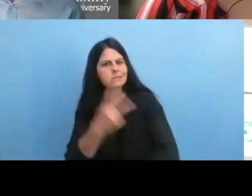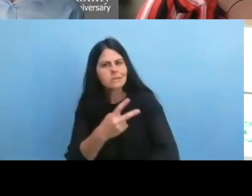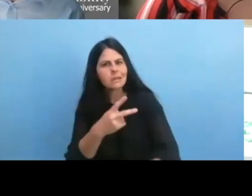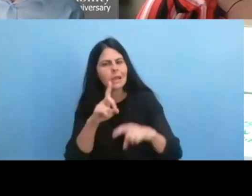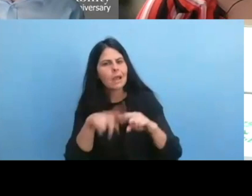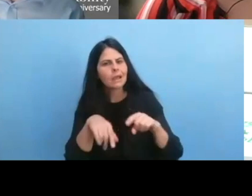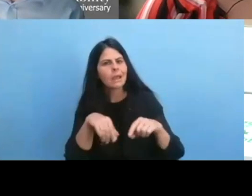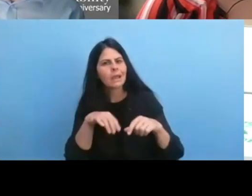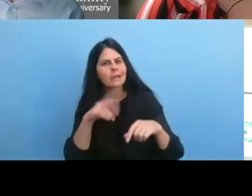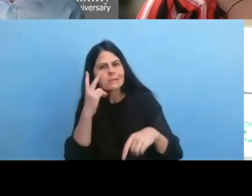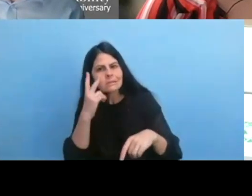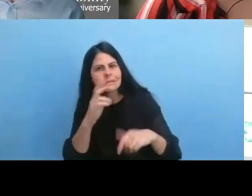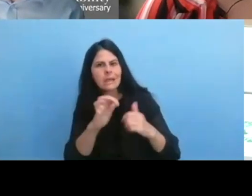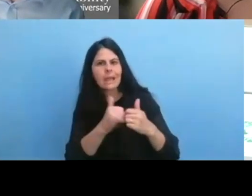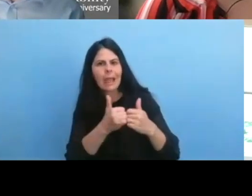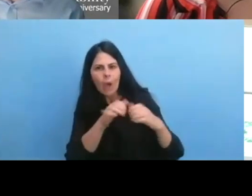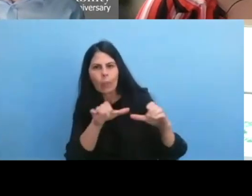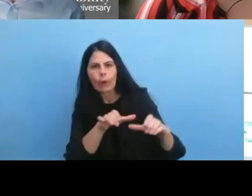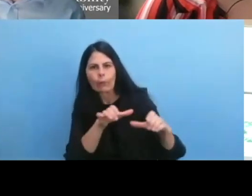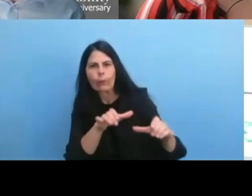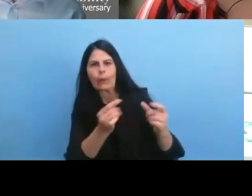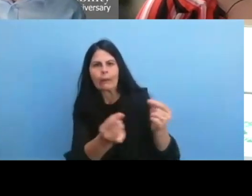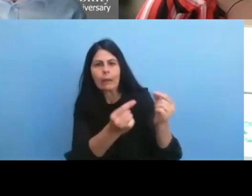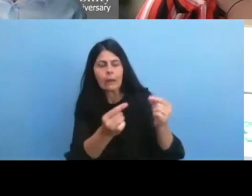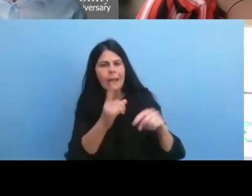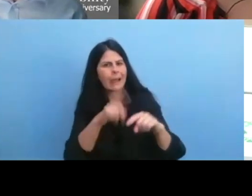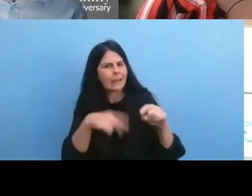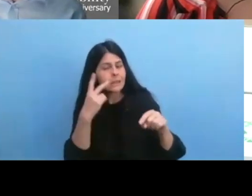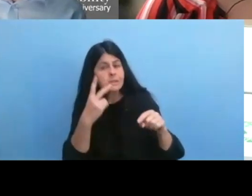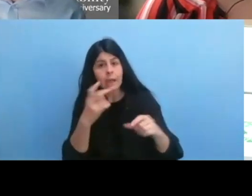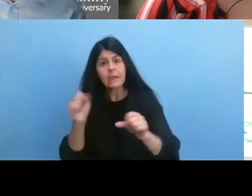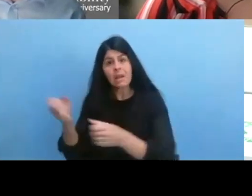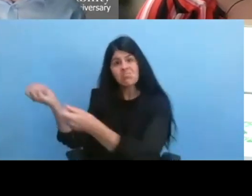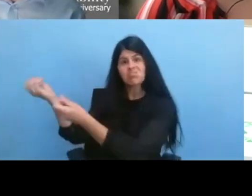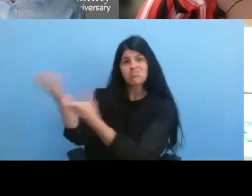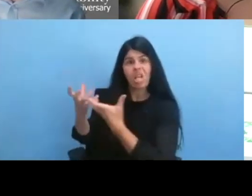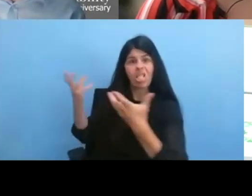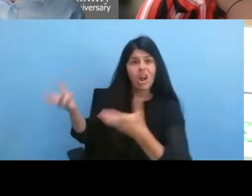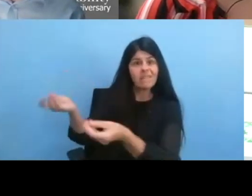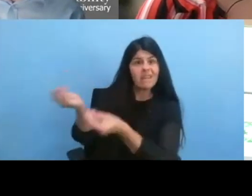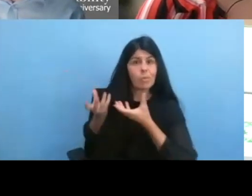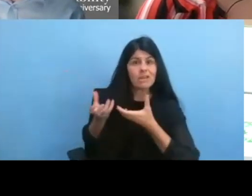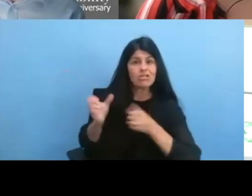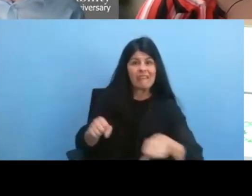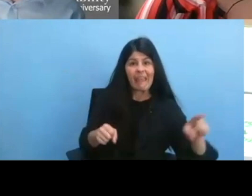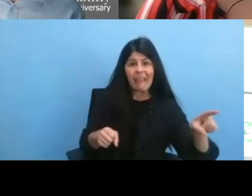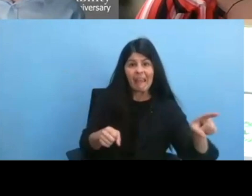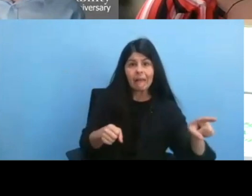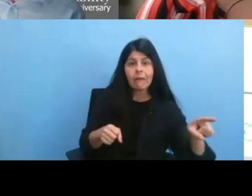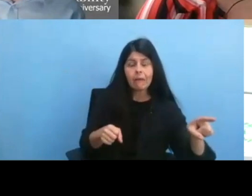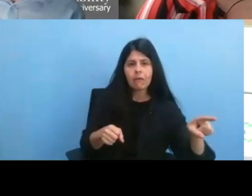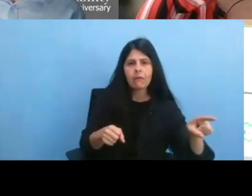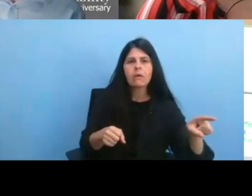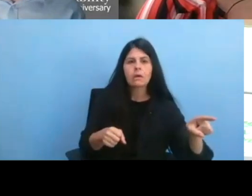tasks. I can't see how they're presenting. I can get a lot of information and I have enough information to instruct students of what to look